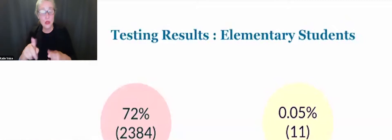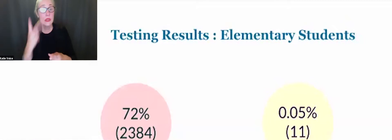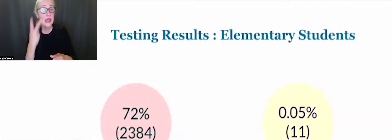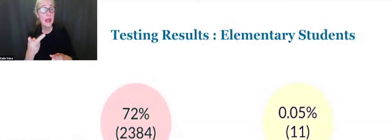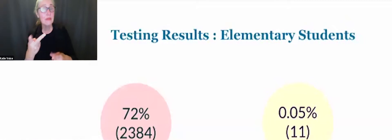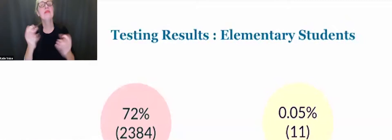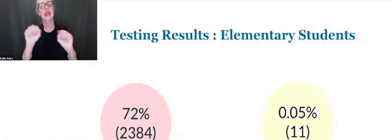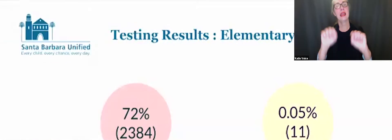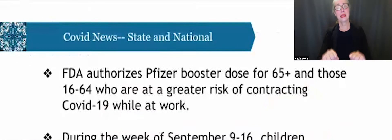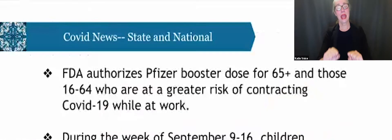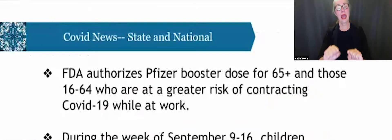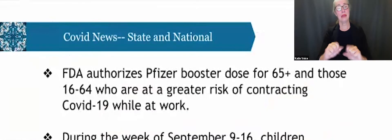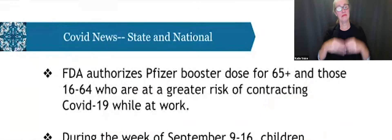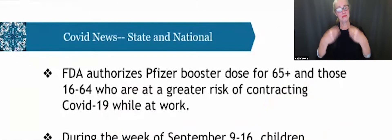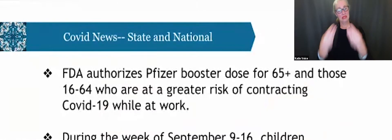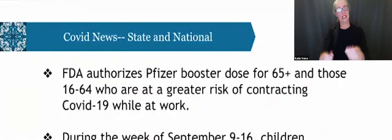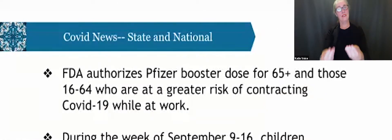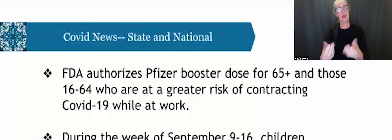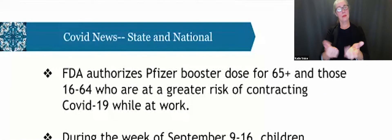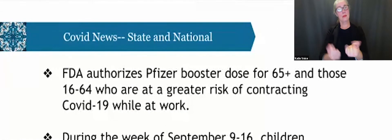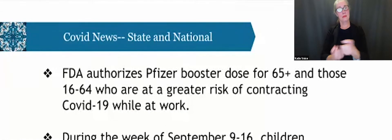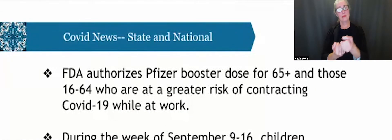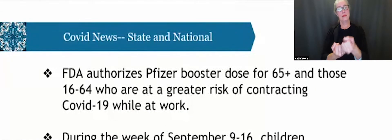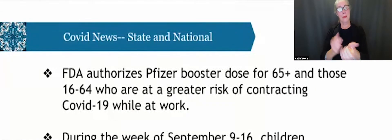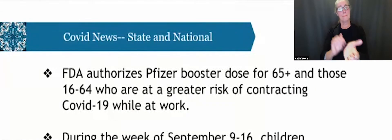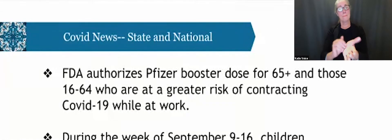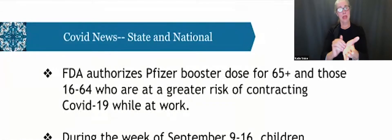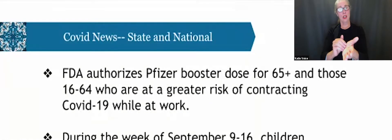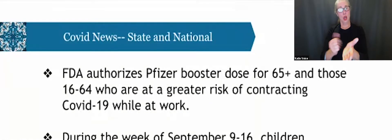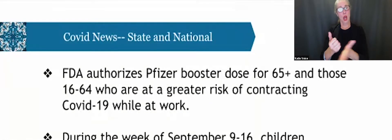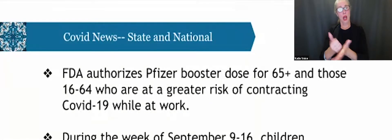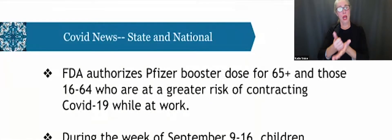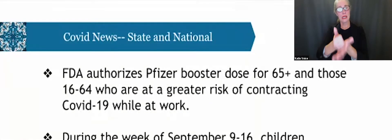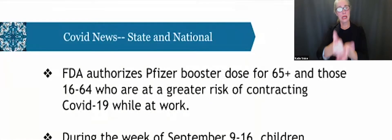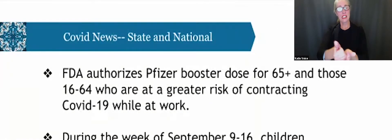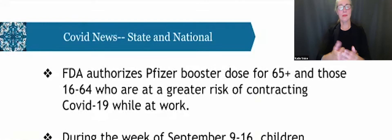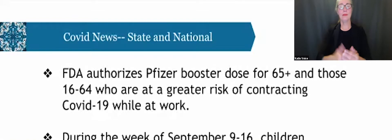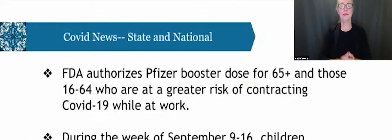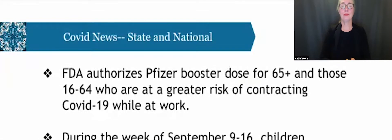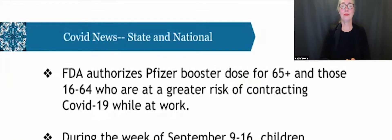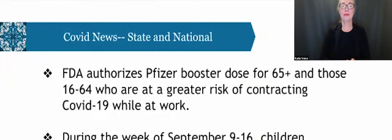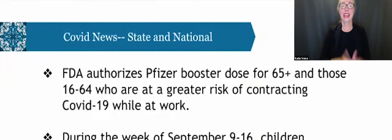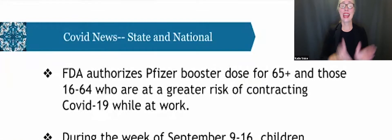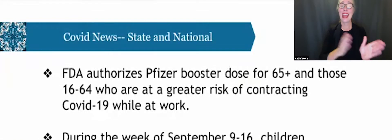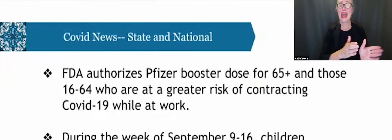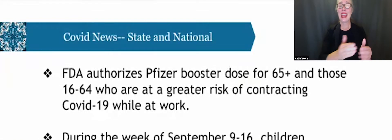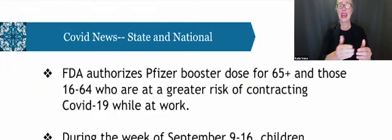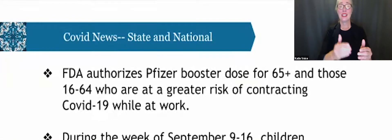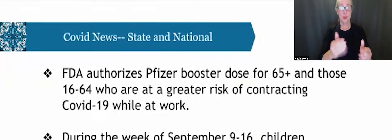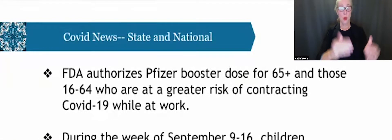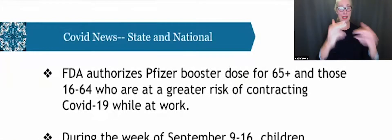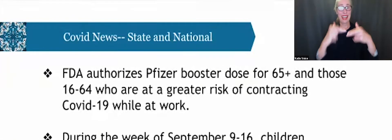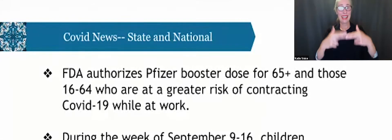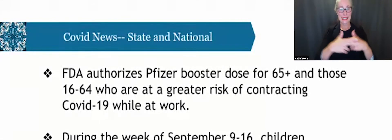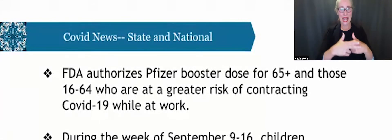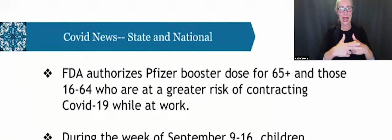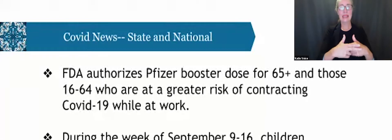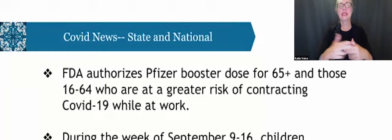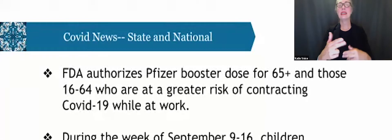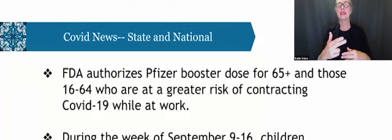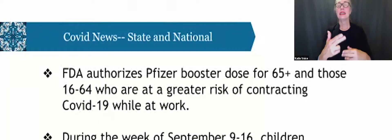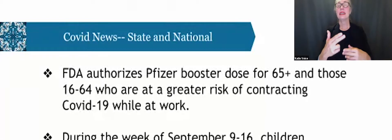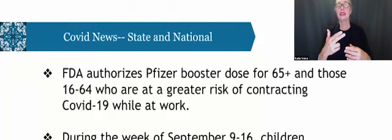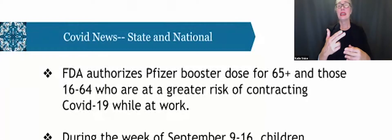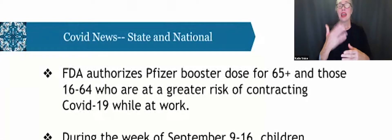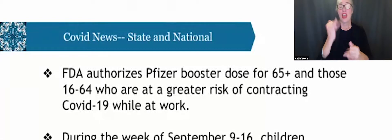Next slide. So last board meeting, we began the practice of bringing state and national COVID news to